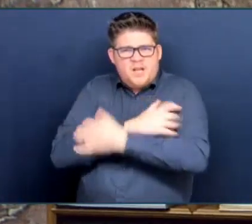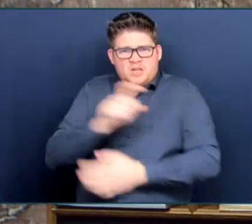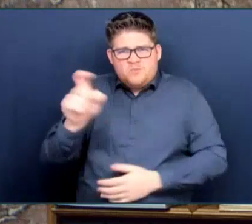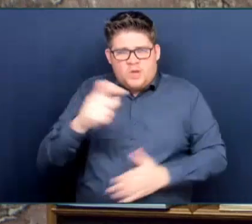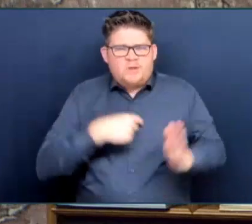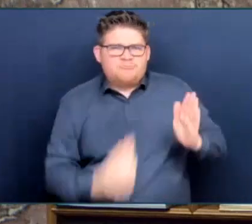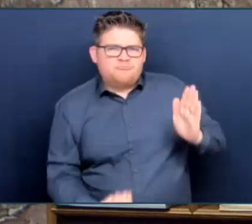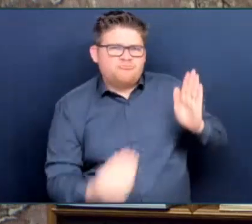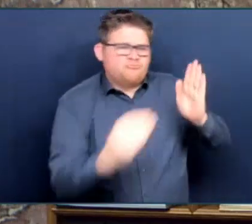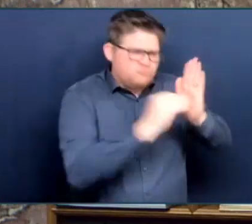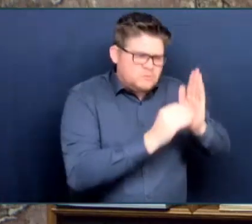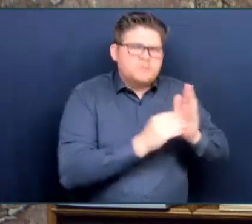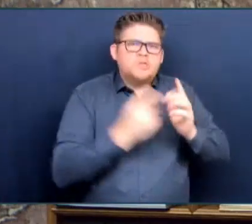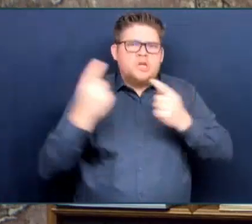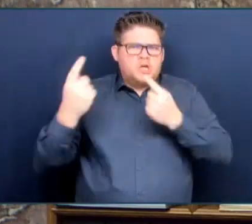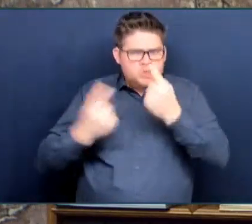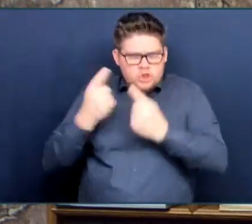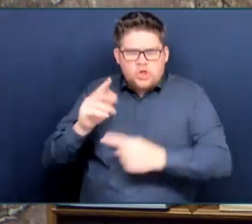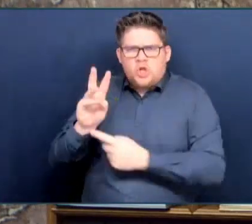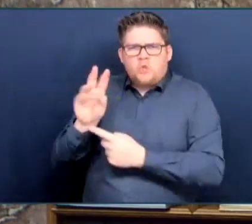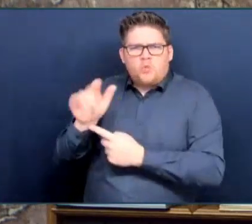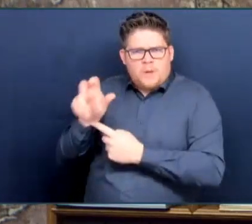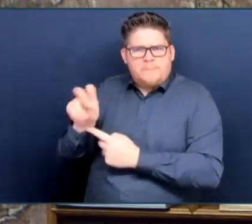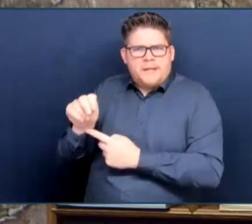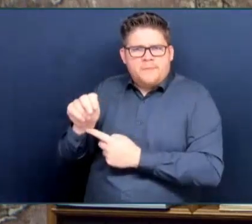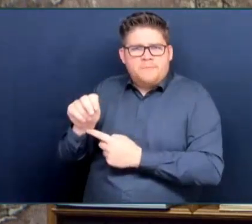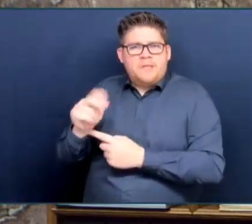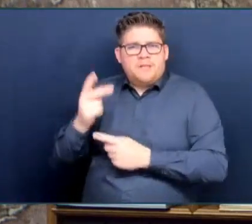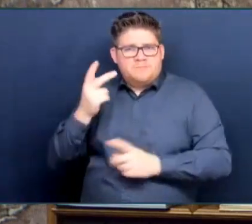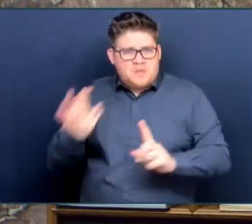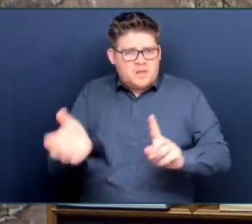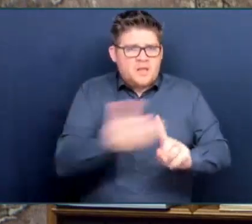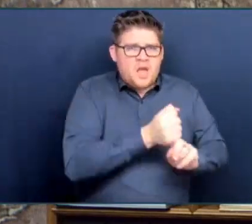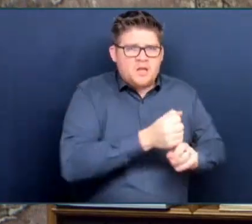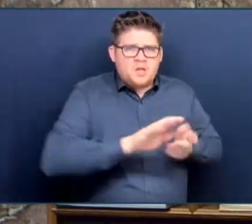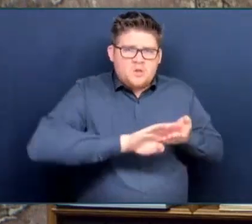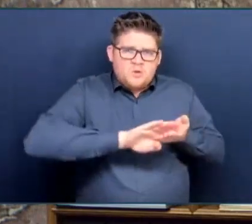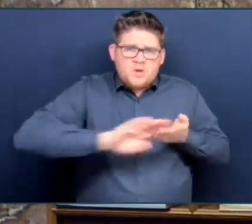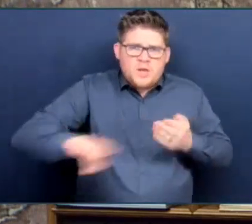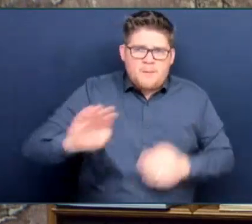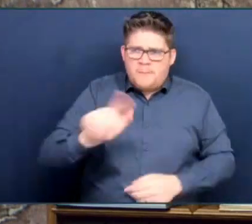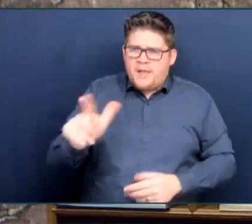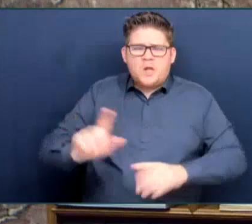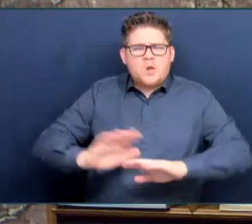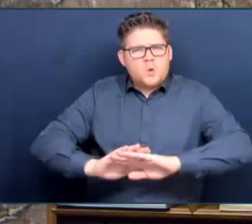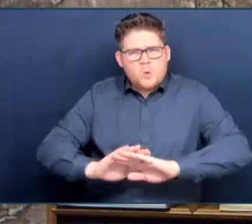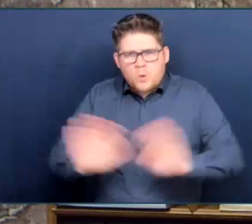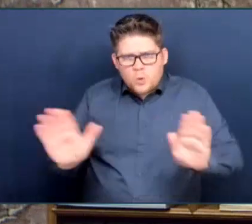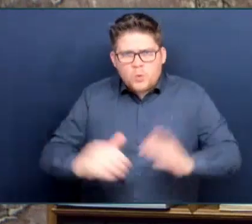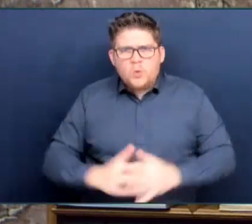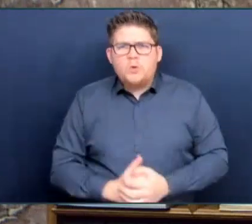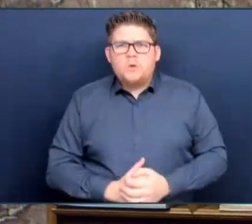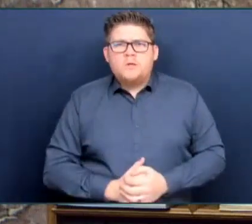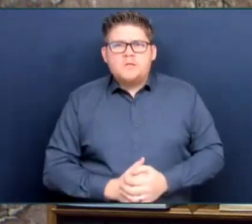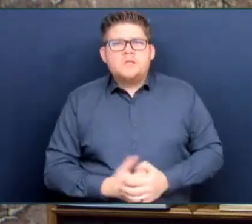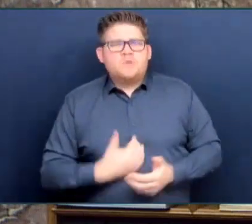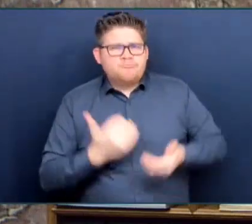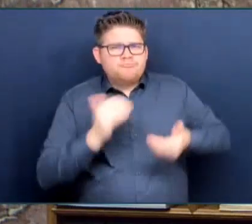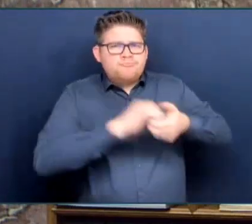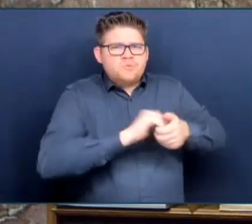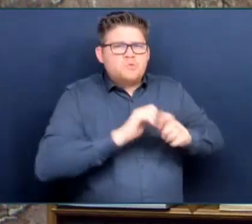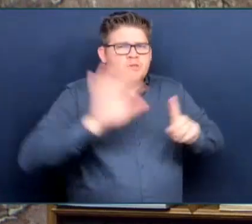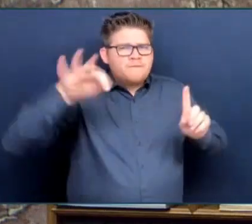was action taken. Oh, and the member now wants to talk about victims. Well, let's talk about victims. You